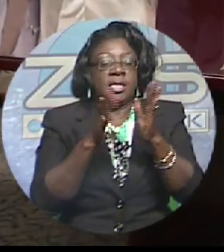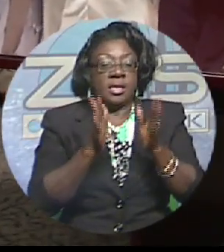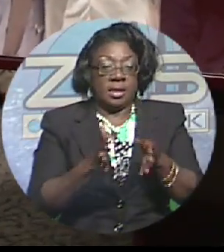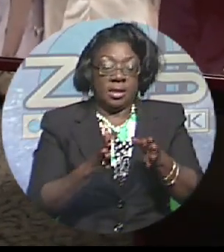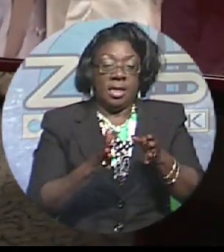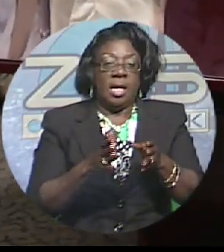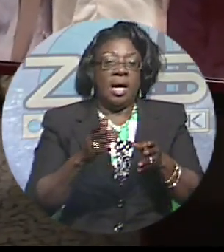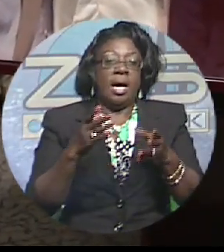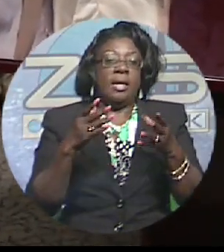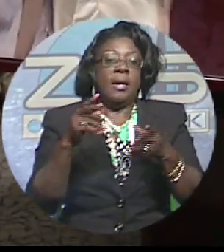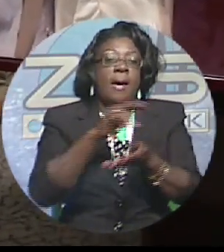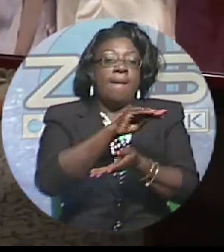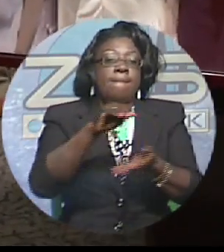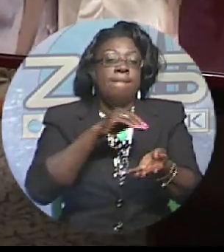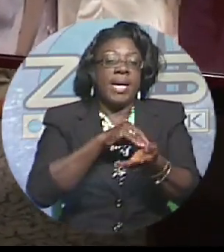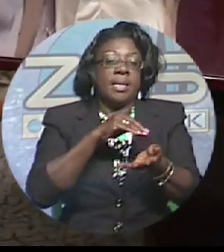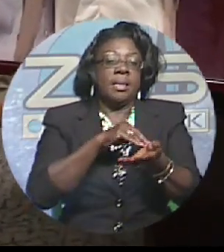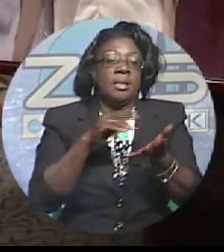medical technicians.